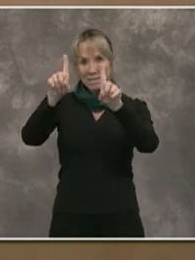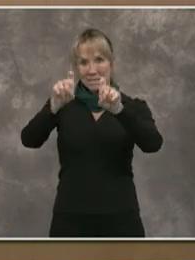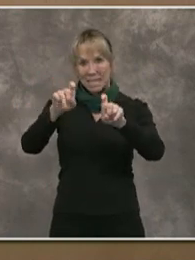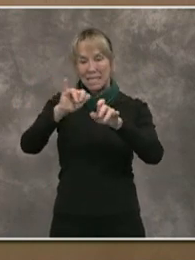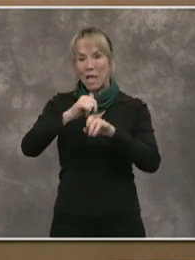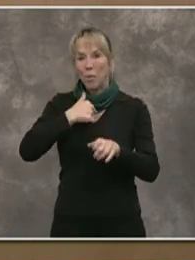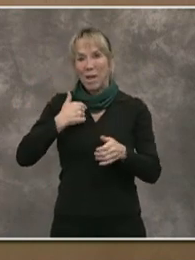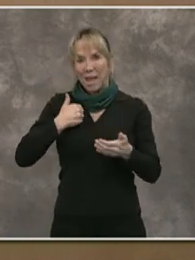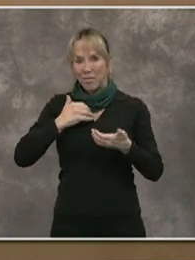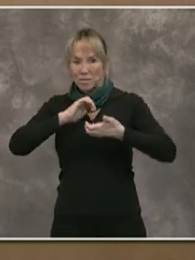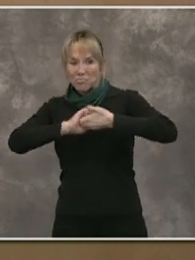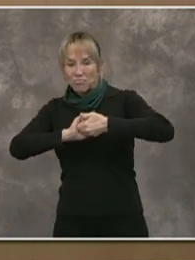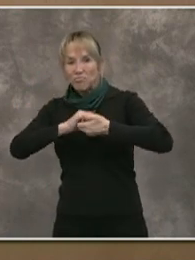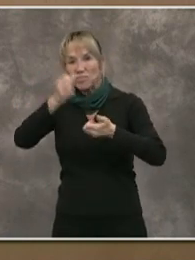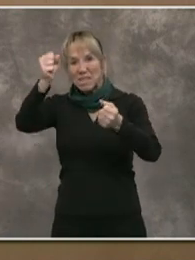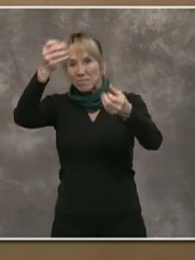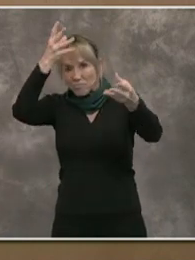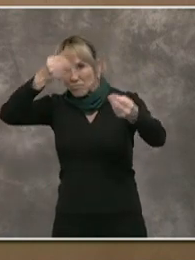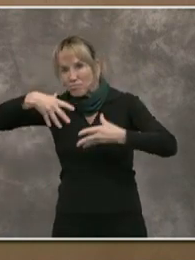start